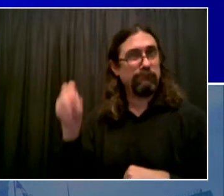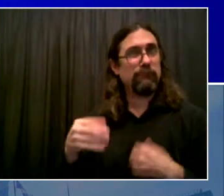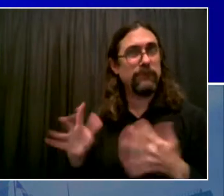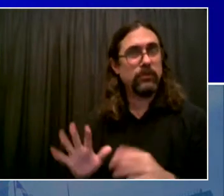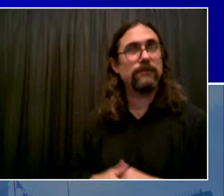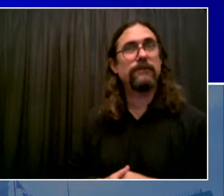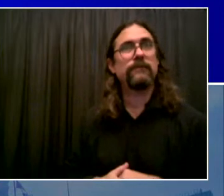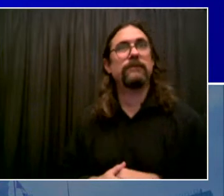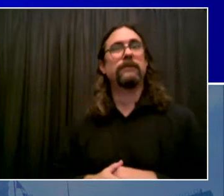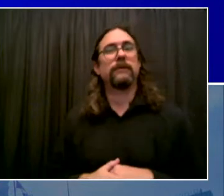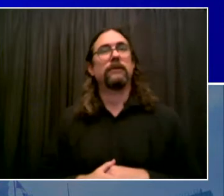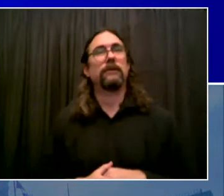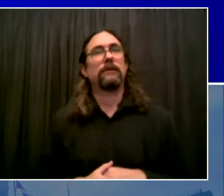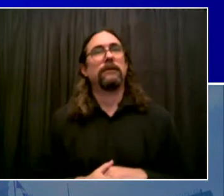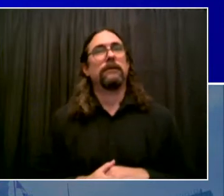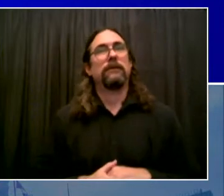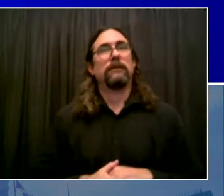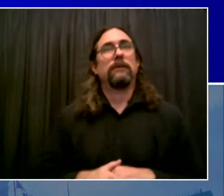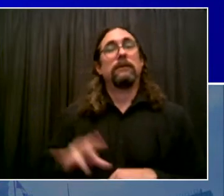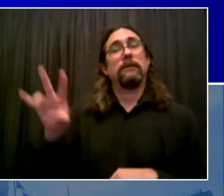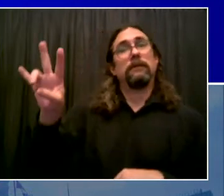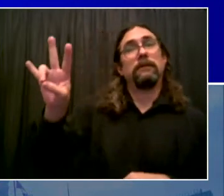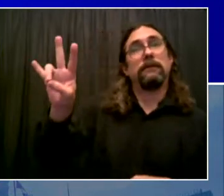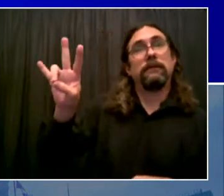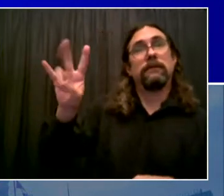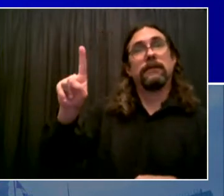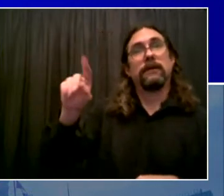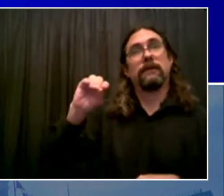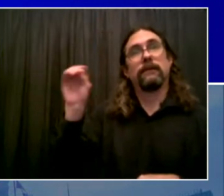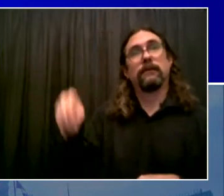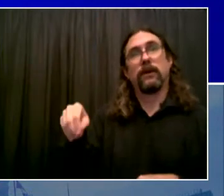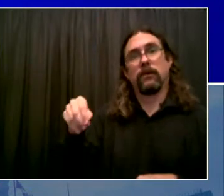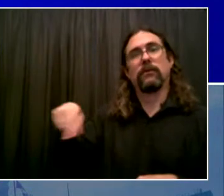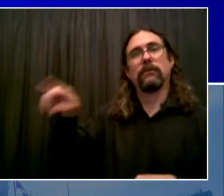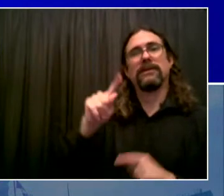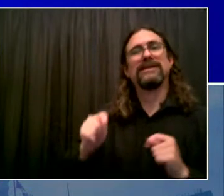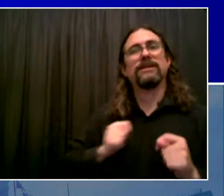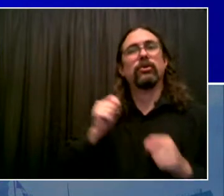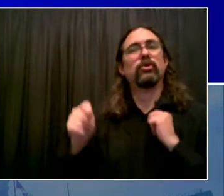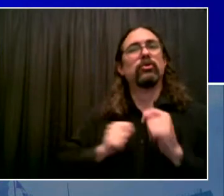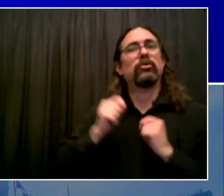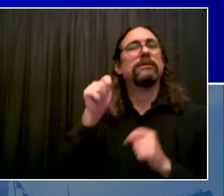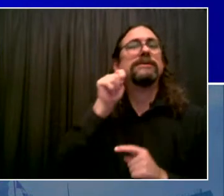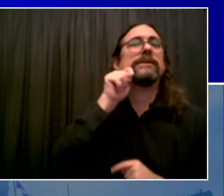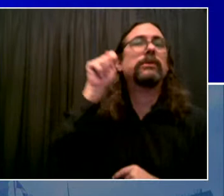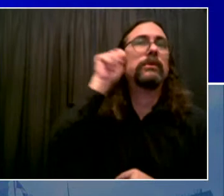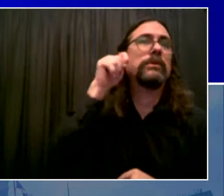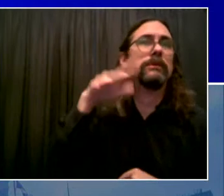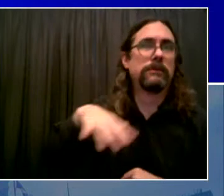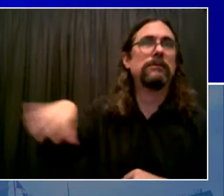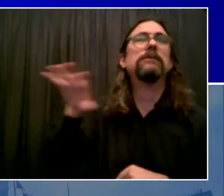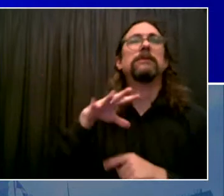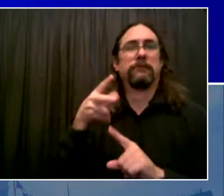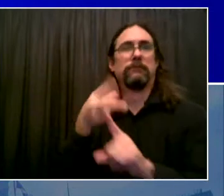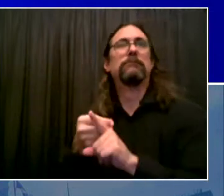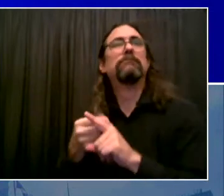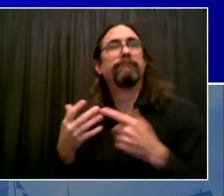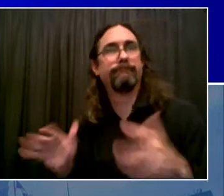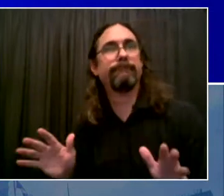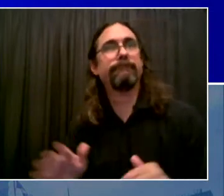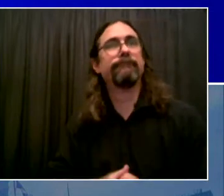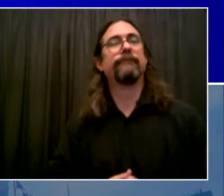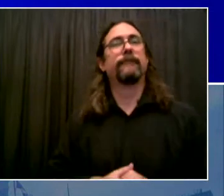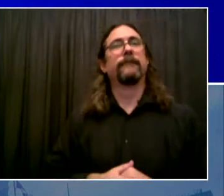to 17-year-olds at least one dose. And as I mentioned, we could see as early as next month 5